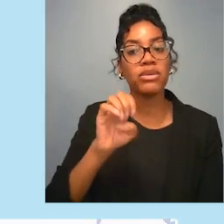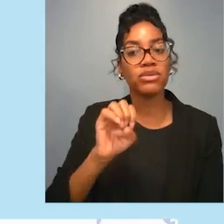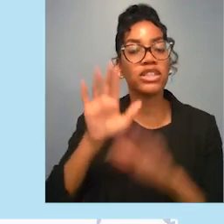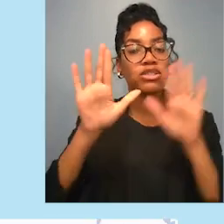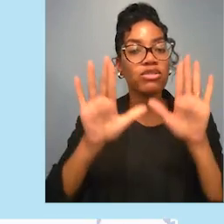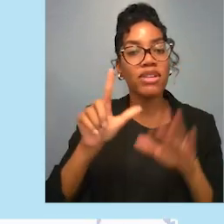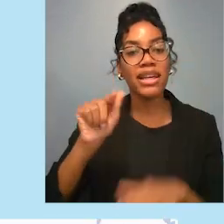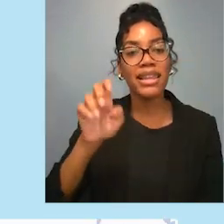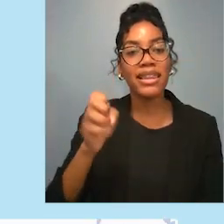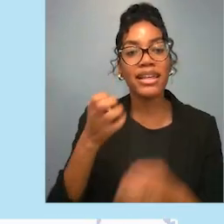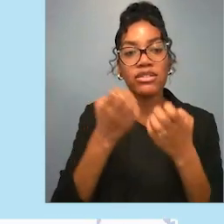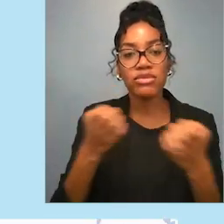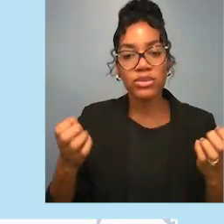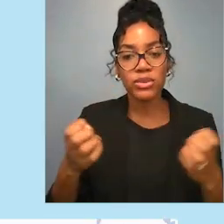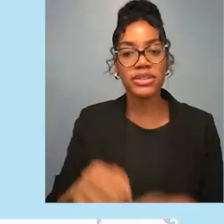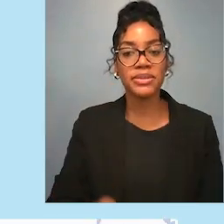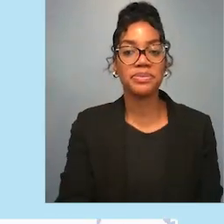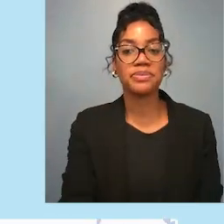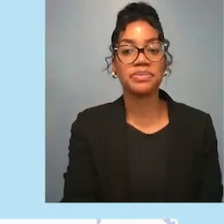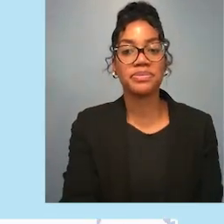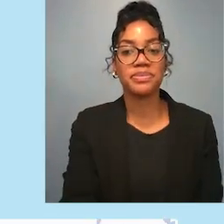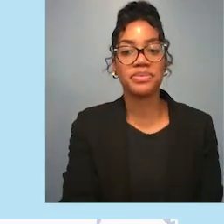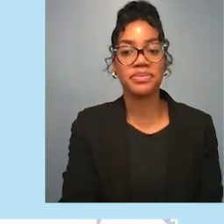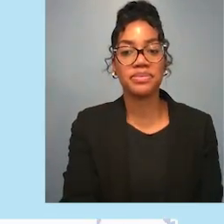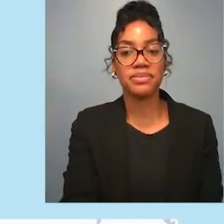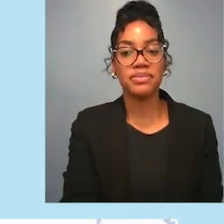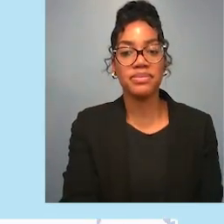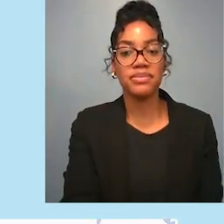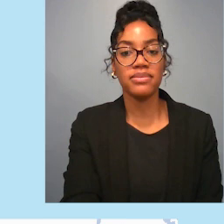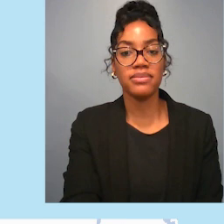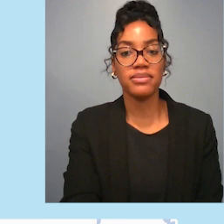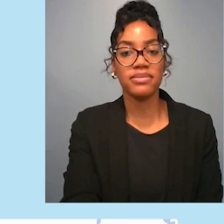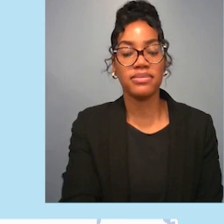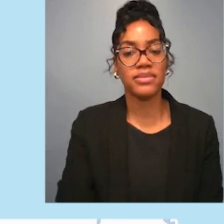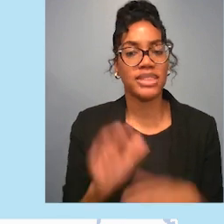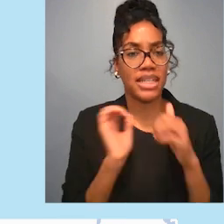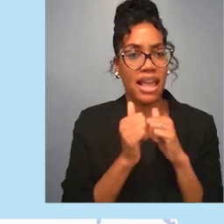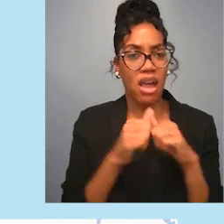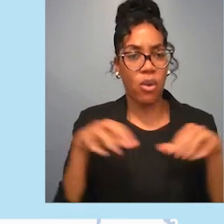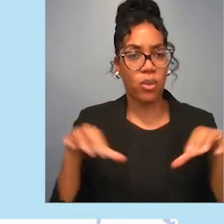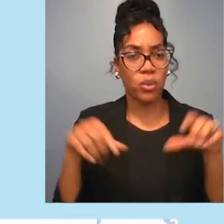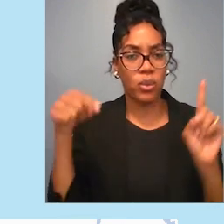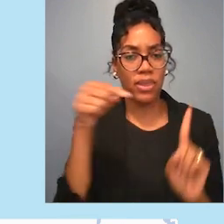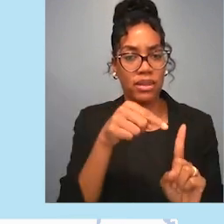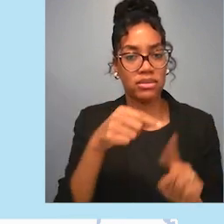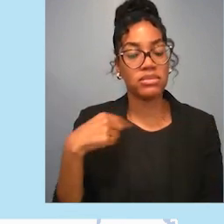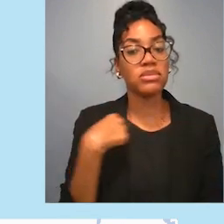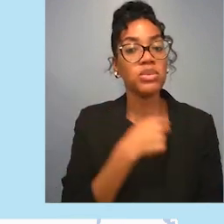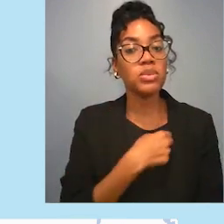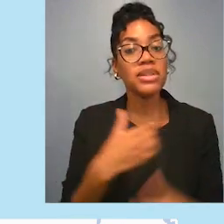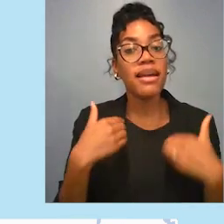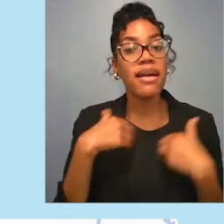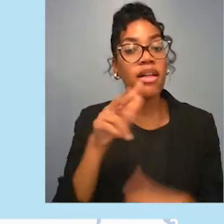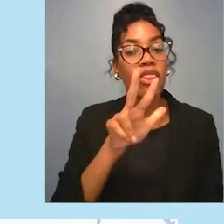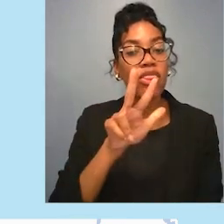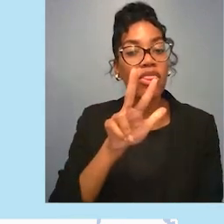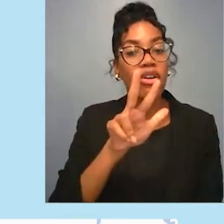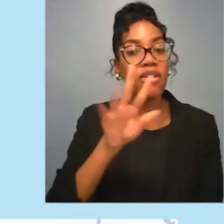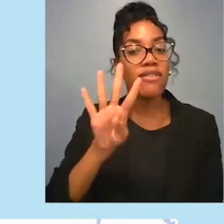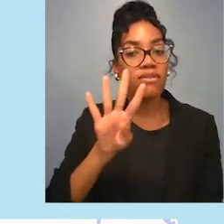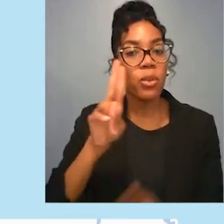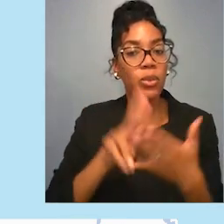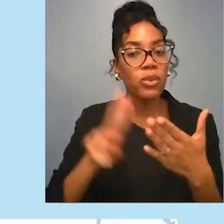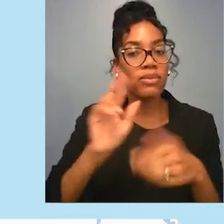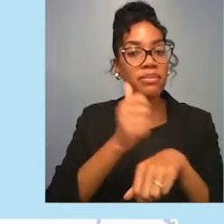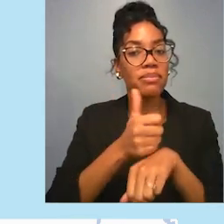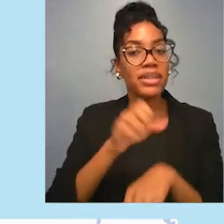How do we do this? We have 34 university-based Sea Grant programs located in all of the coastal and Great Lakes states, including Puerto